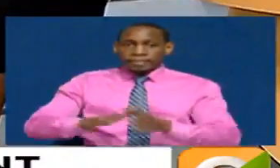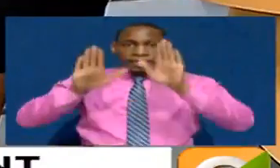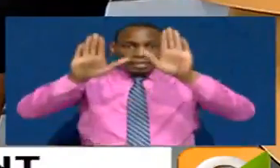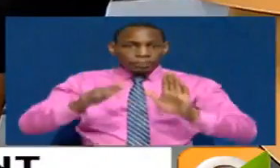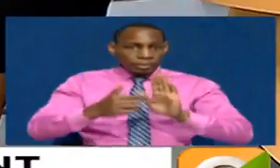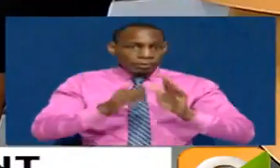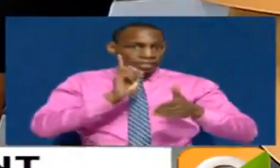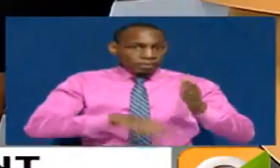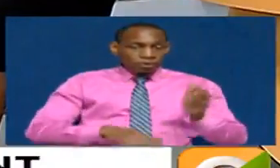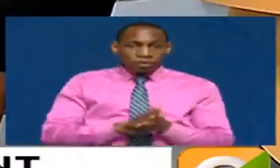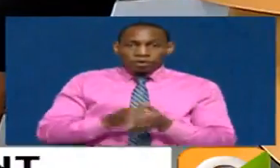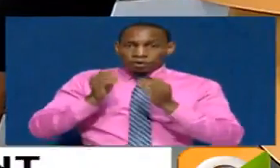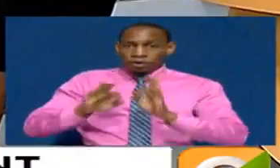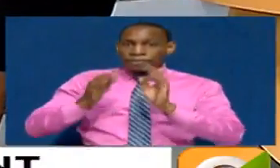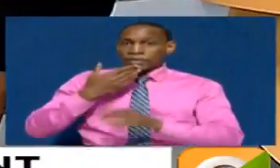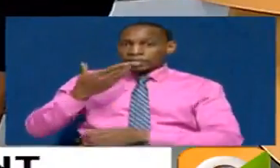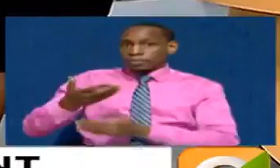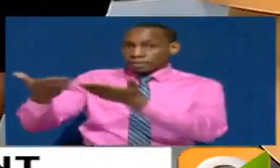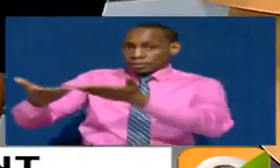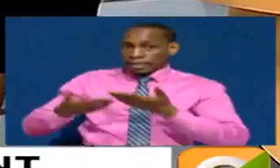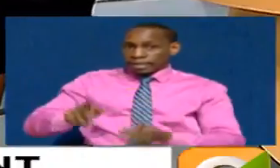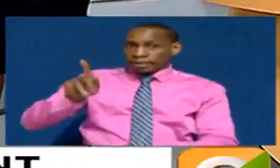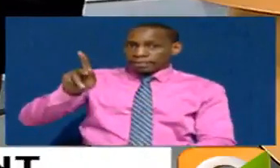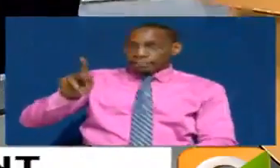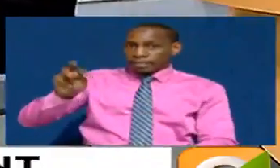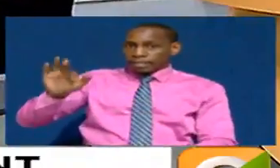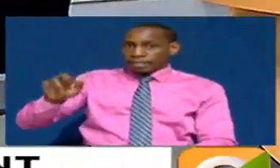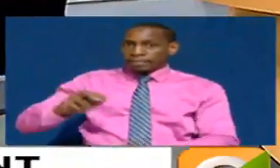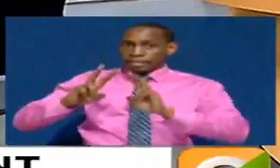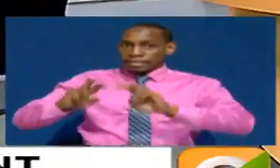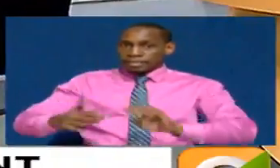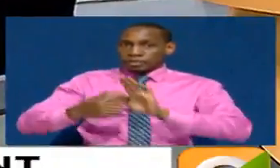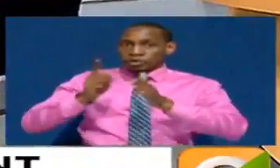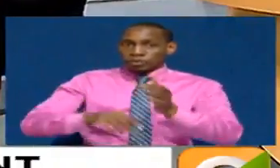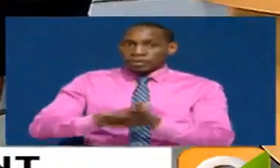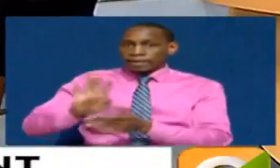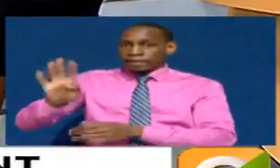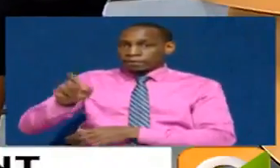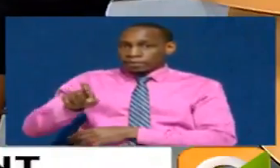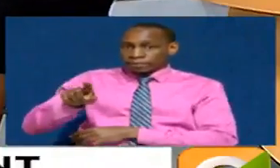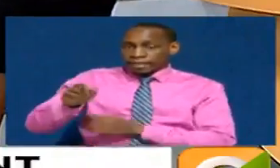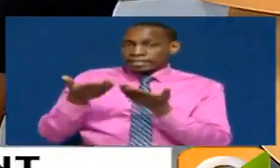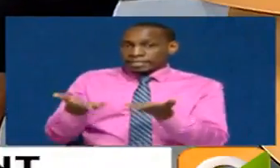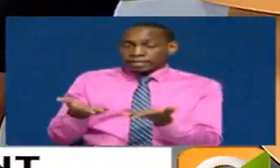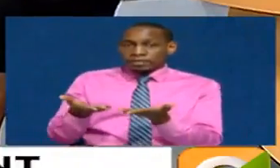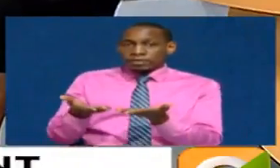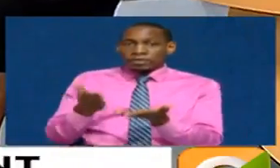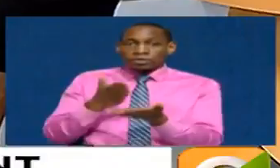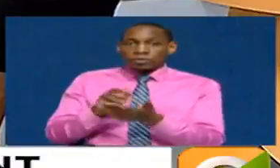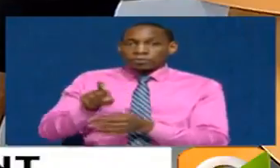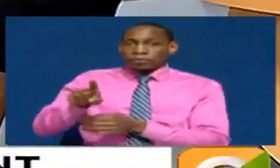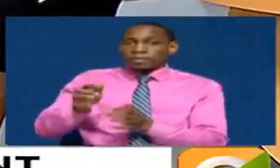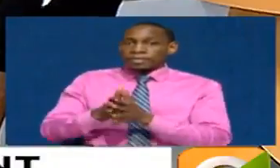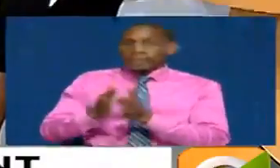important point, according to the official response I received from KEMRI. Their findings are that the Delta variant is now the major